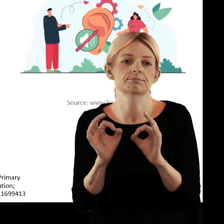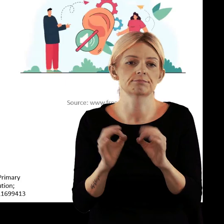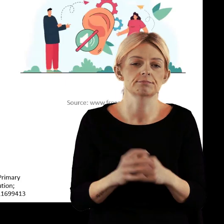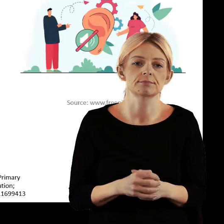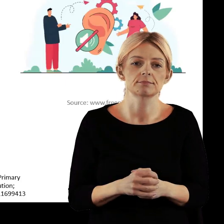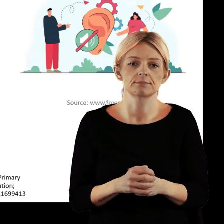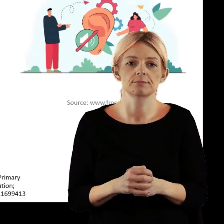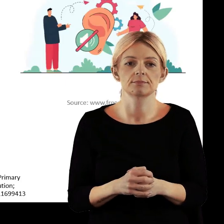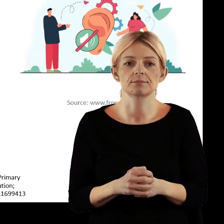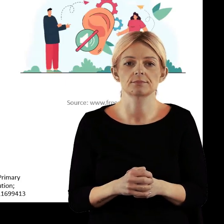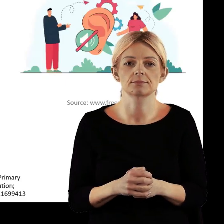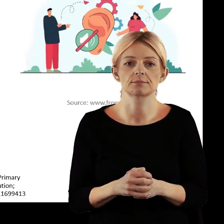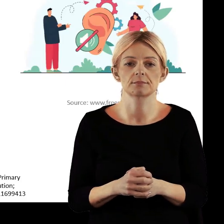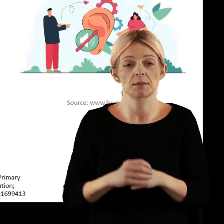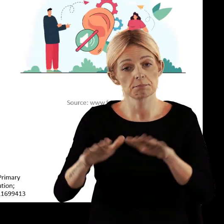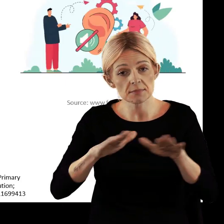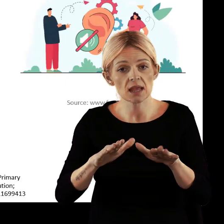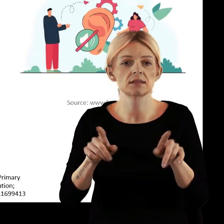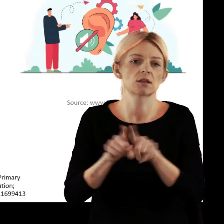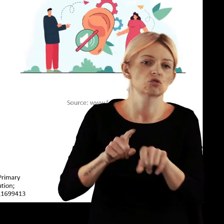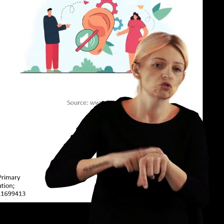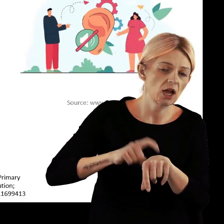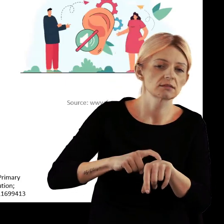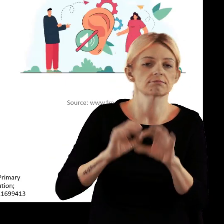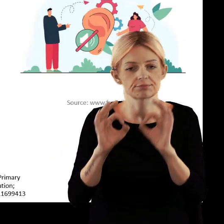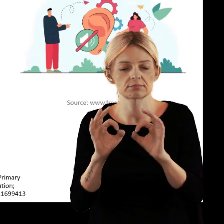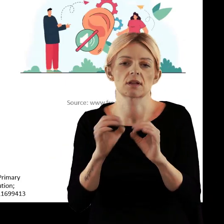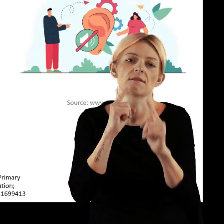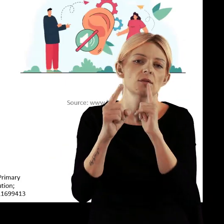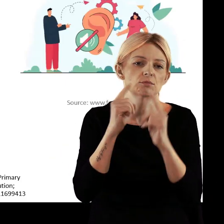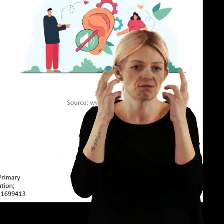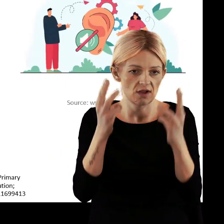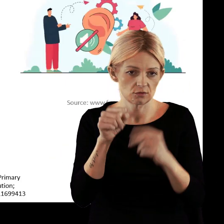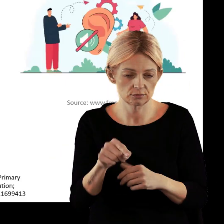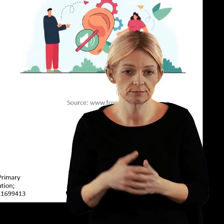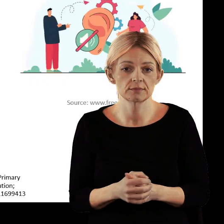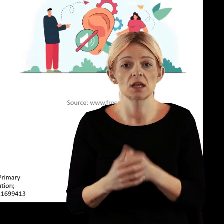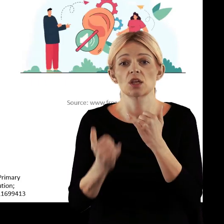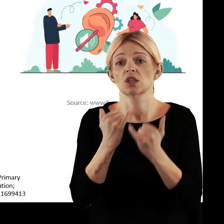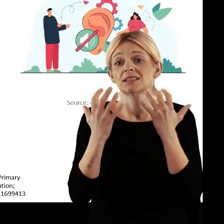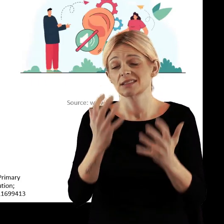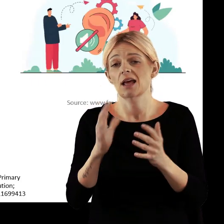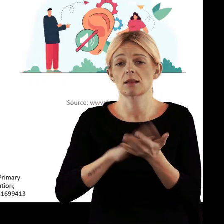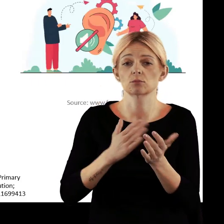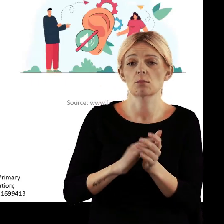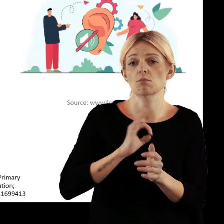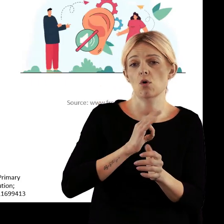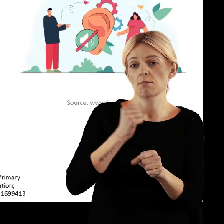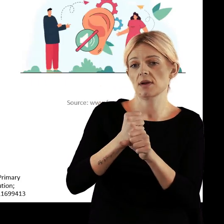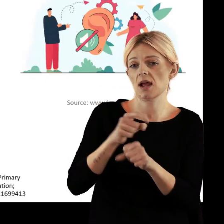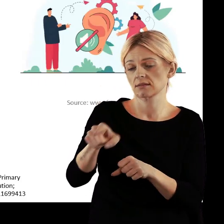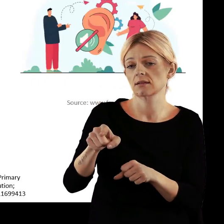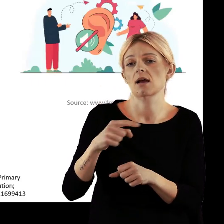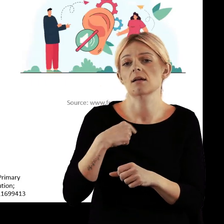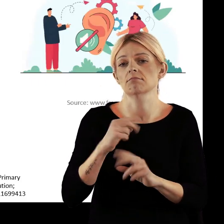intend to give our colleague important feedback or detailed information about a client, it is